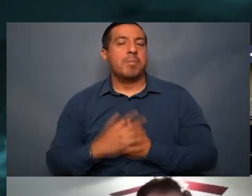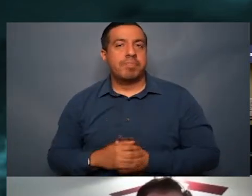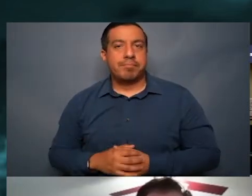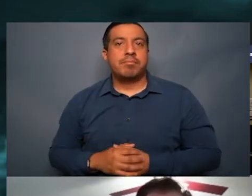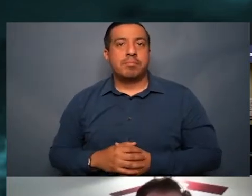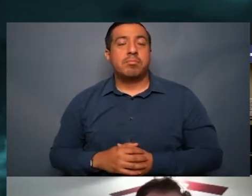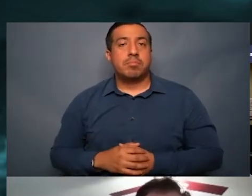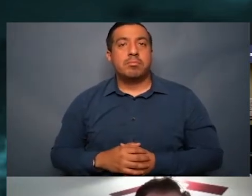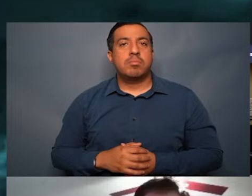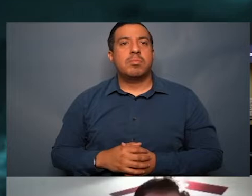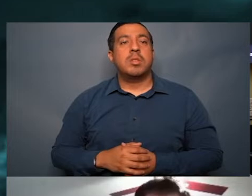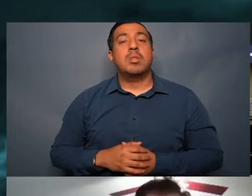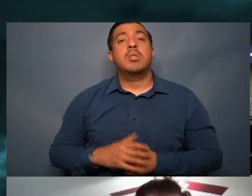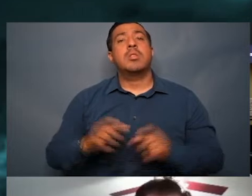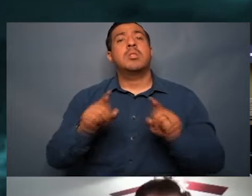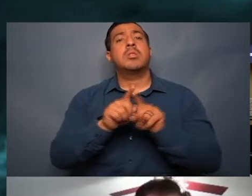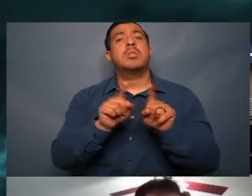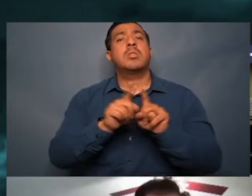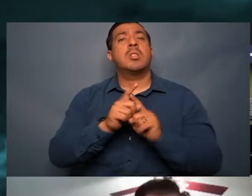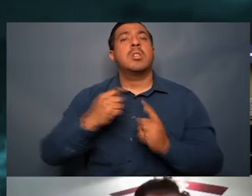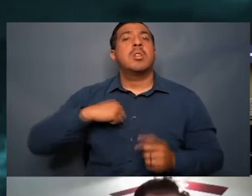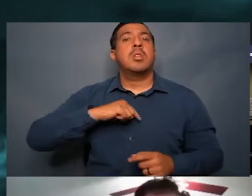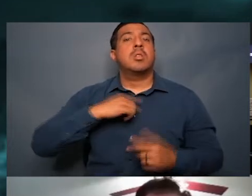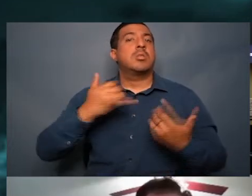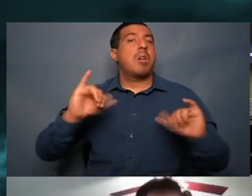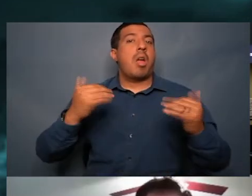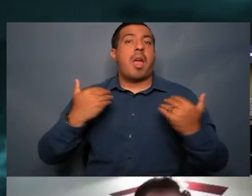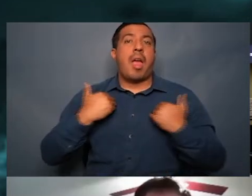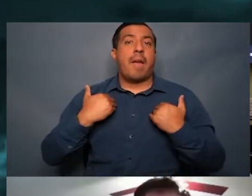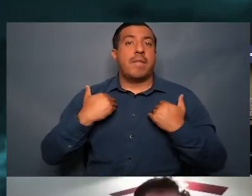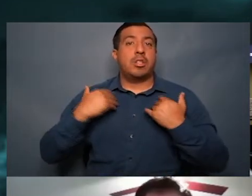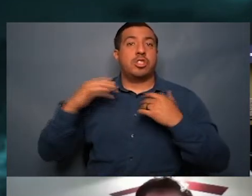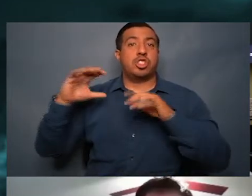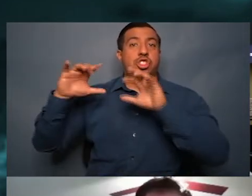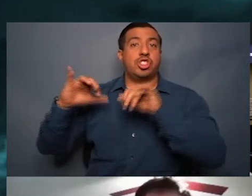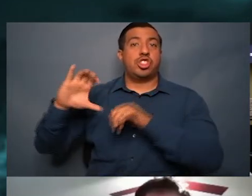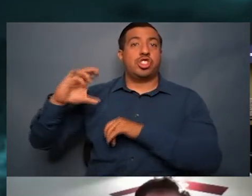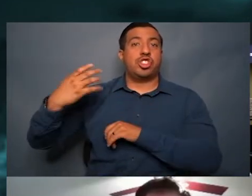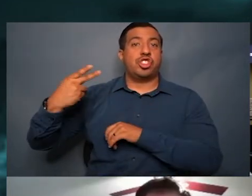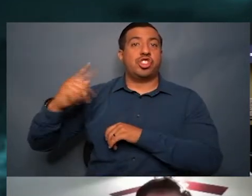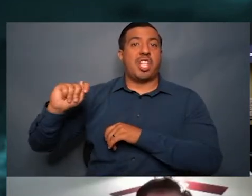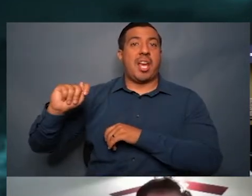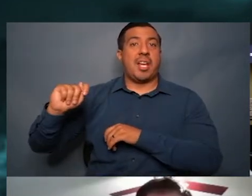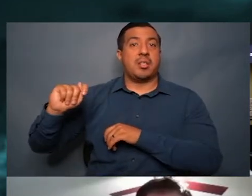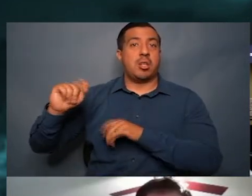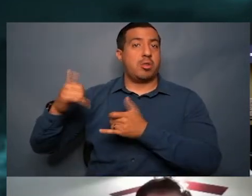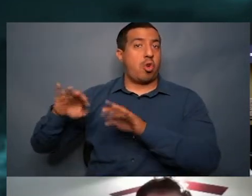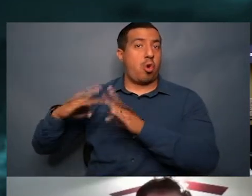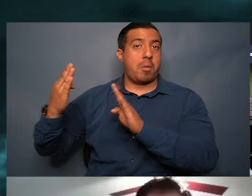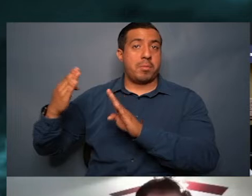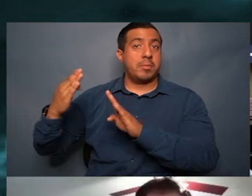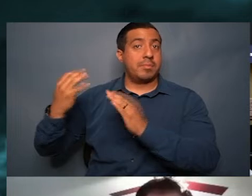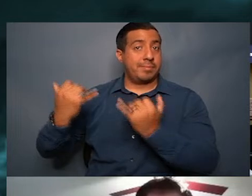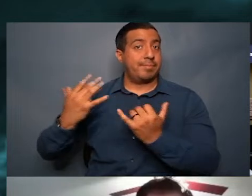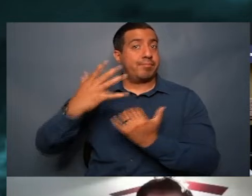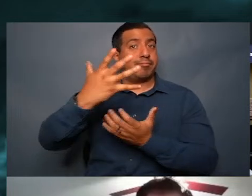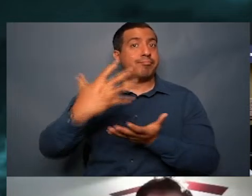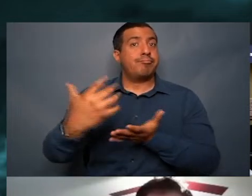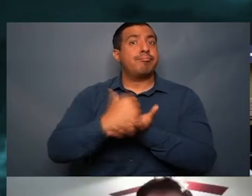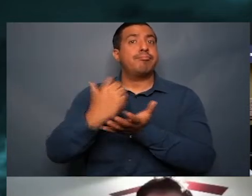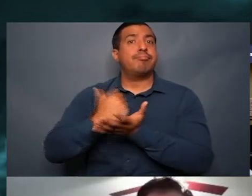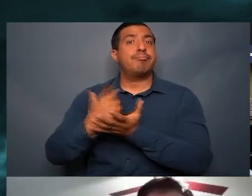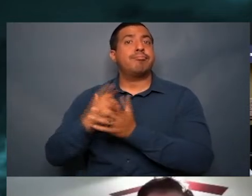that. And we still have the chat open, so don't forget now's your chance to talk